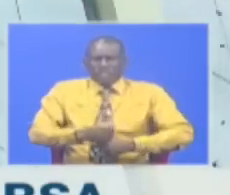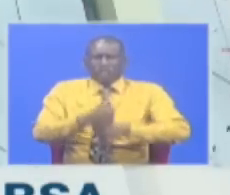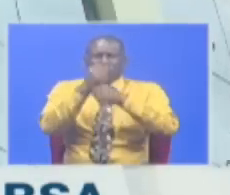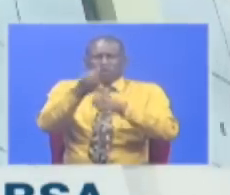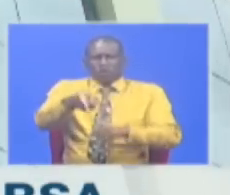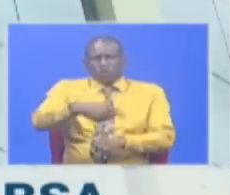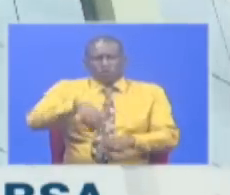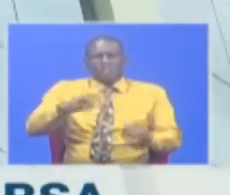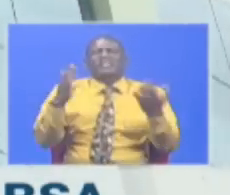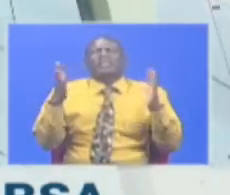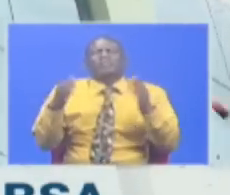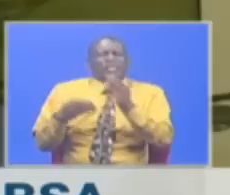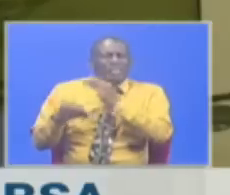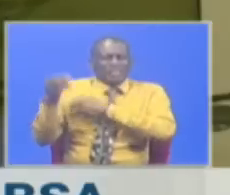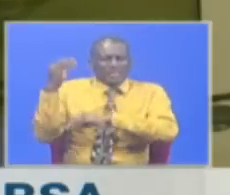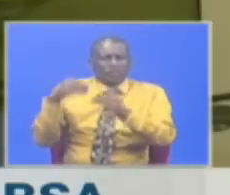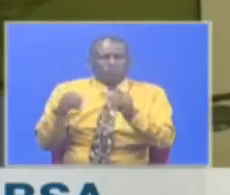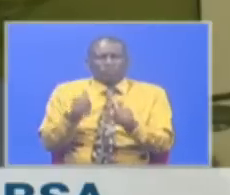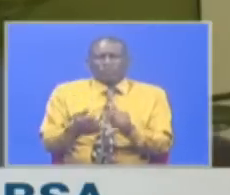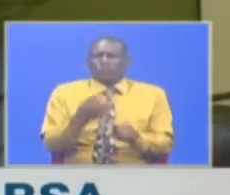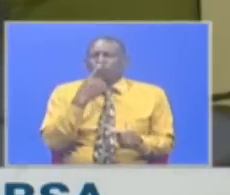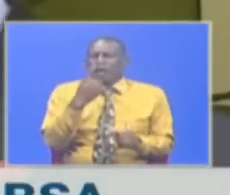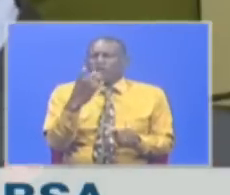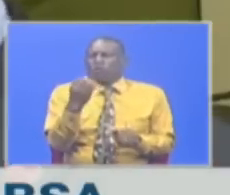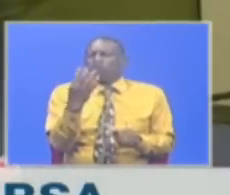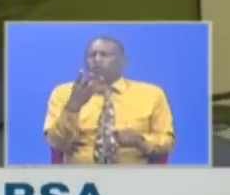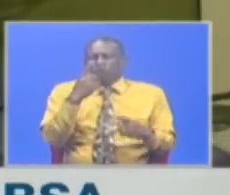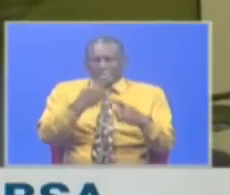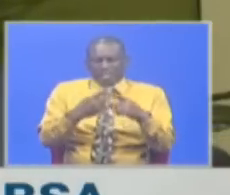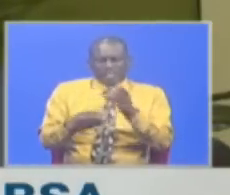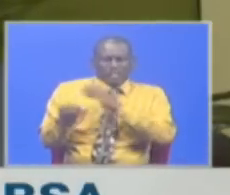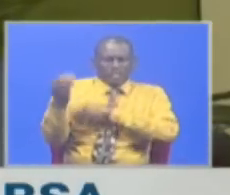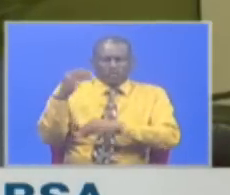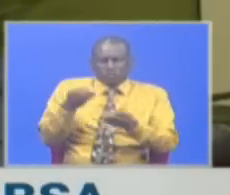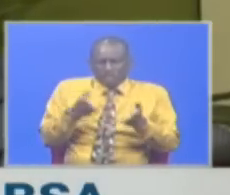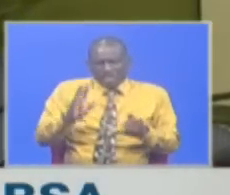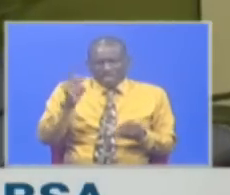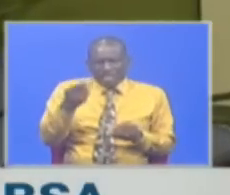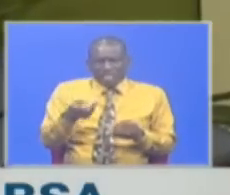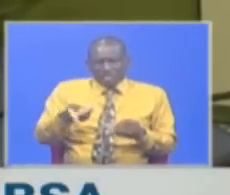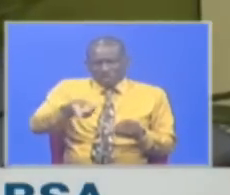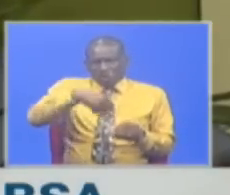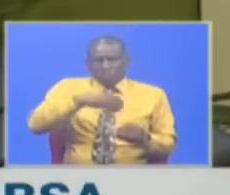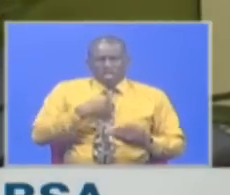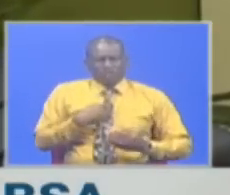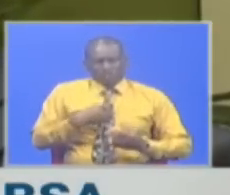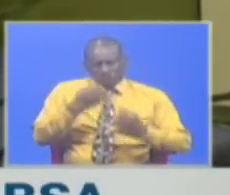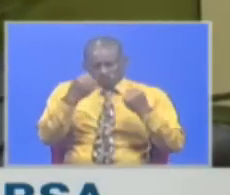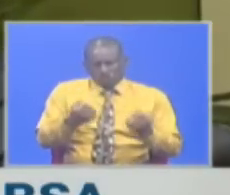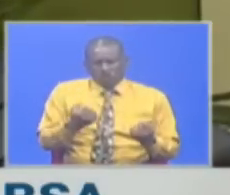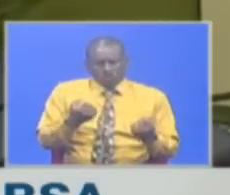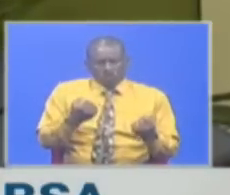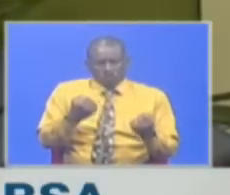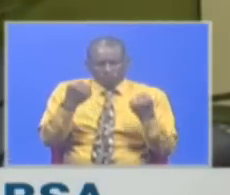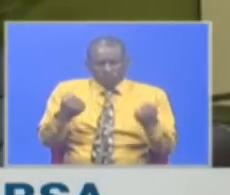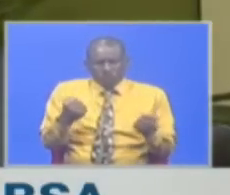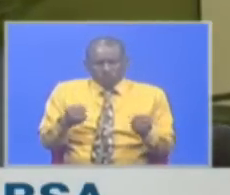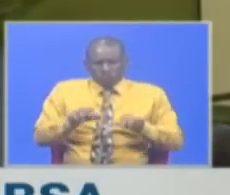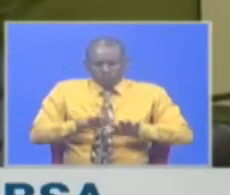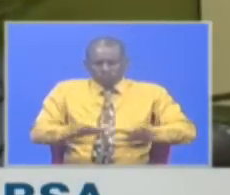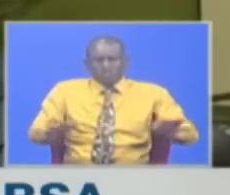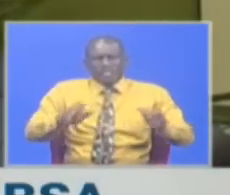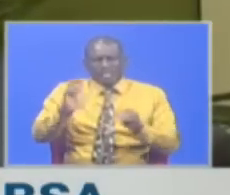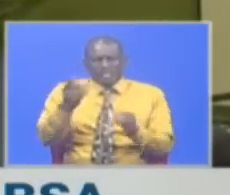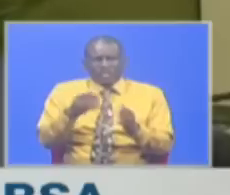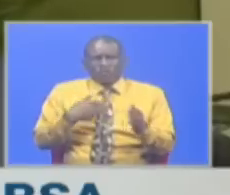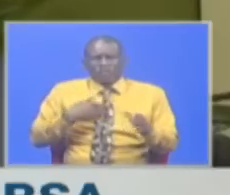the history, that 104-year history that we have here in Kenya. We have deep roots. We're systemically important in this